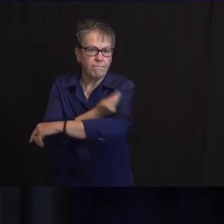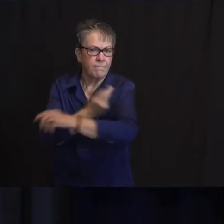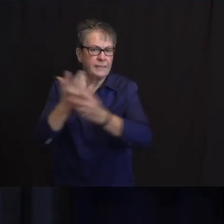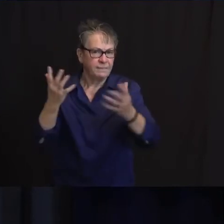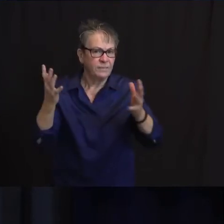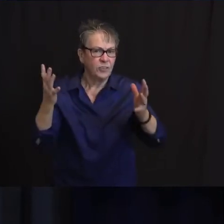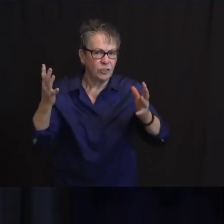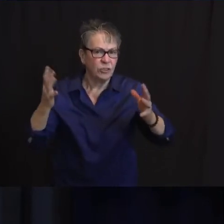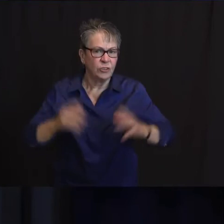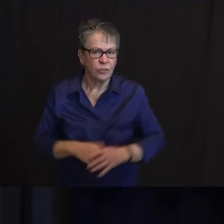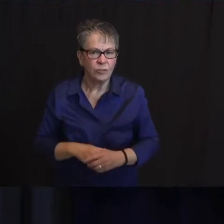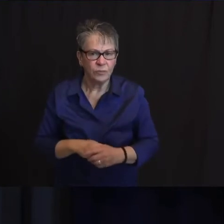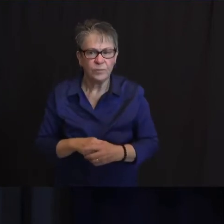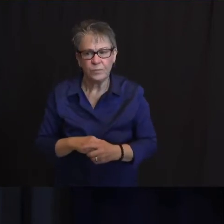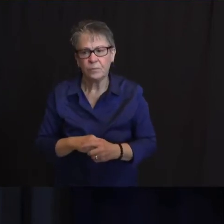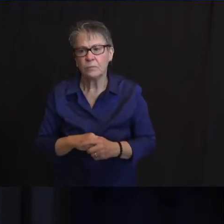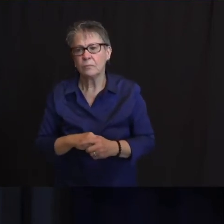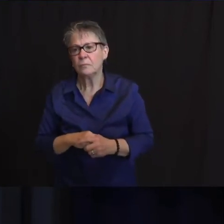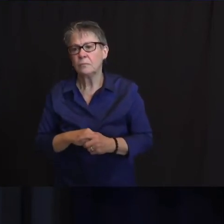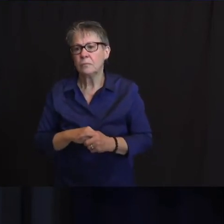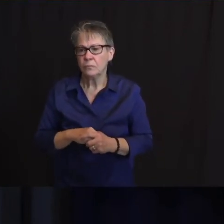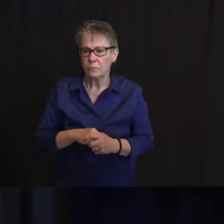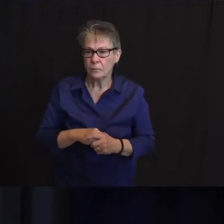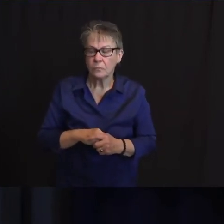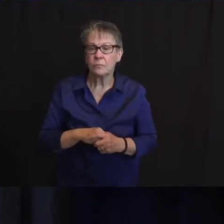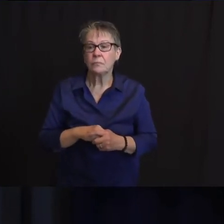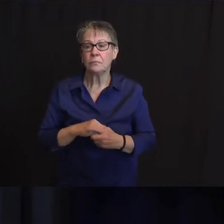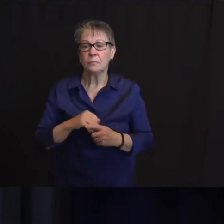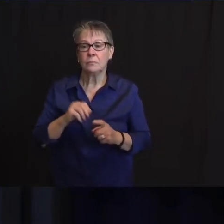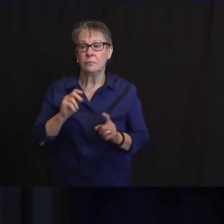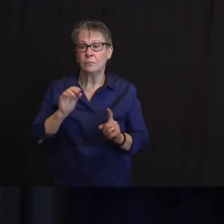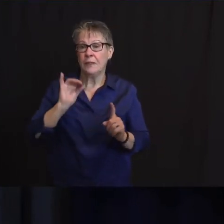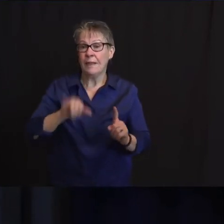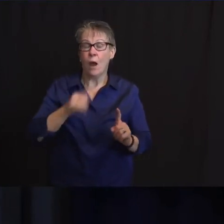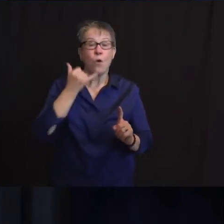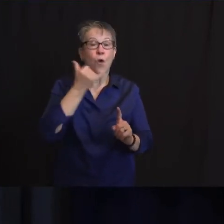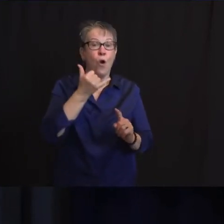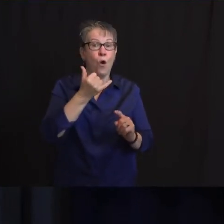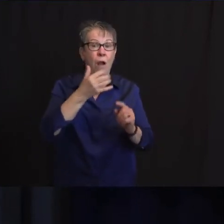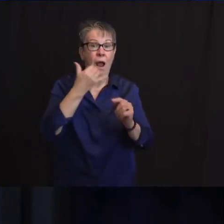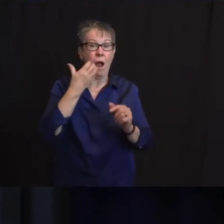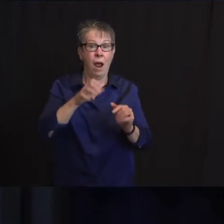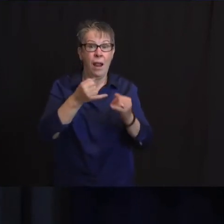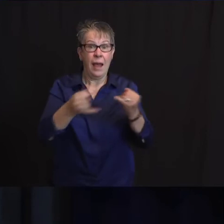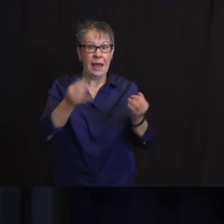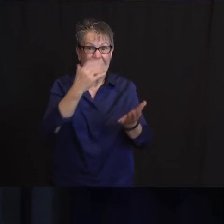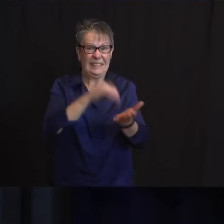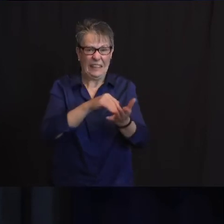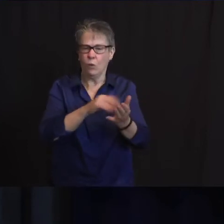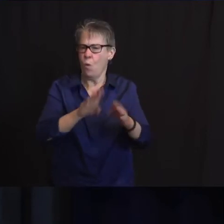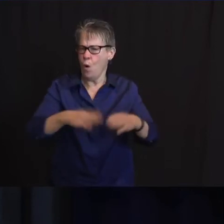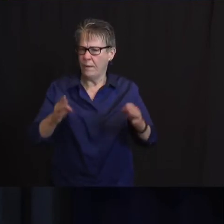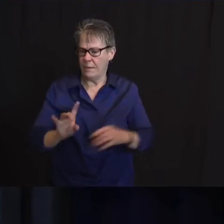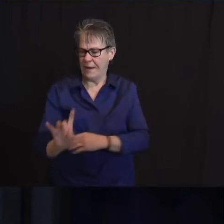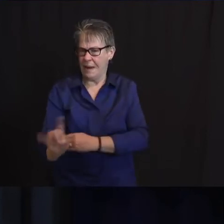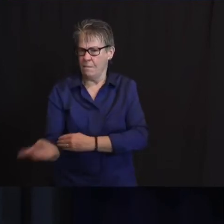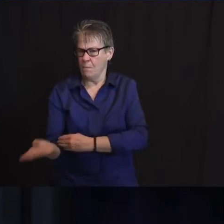855-568-0545, will be open from 8 to 8, 7 days a week. Today, as of 12 noon,